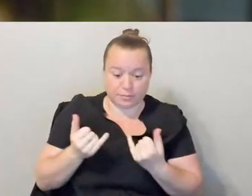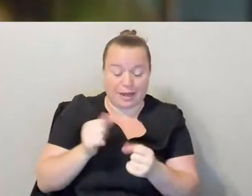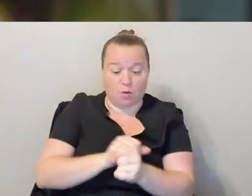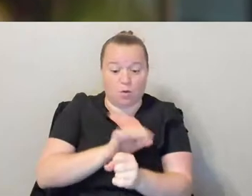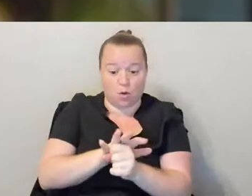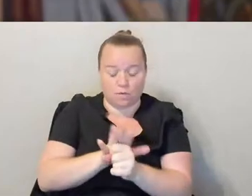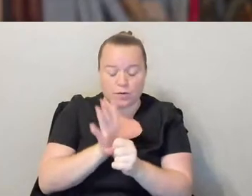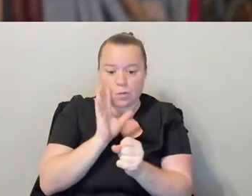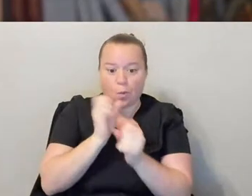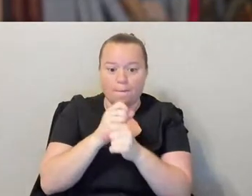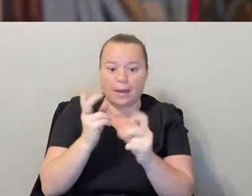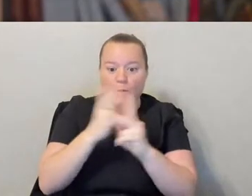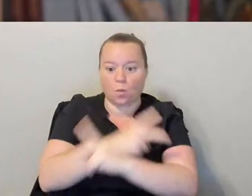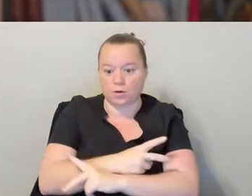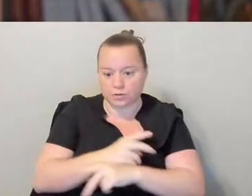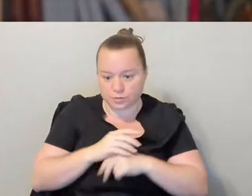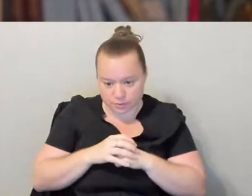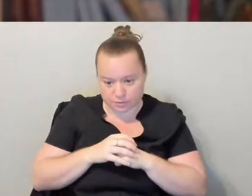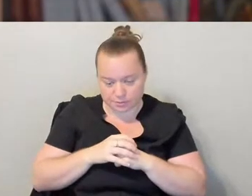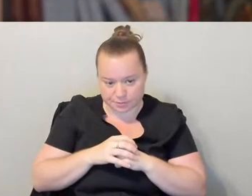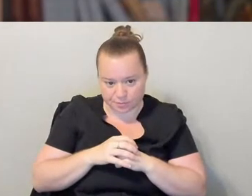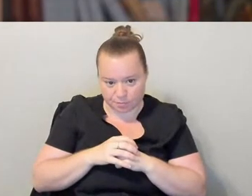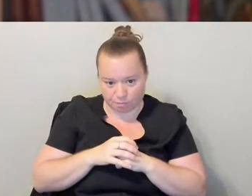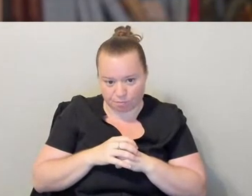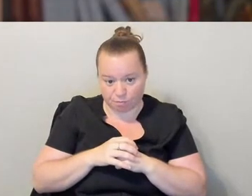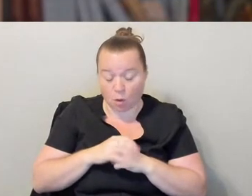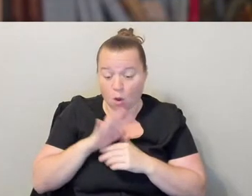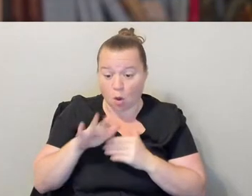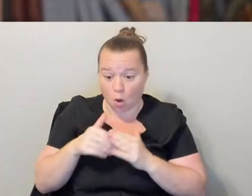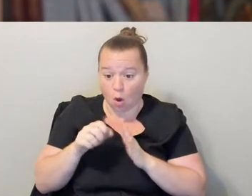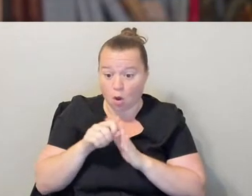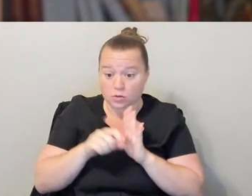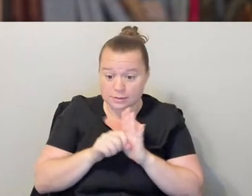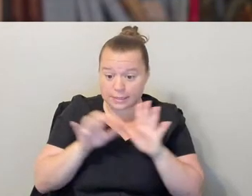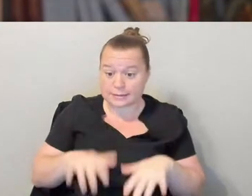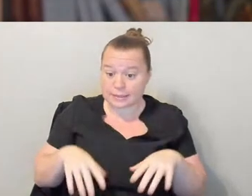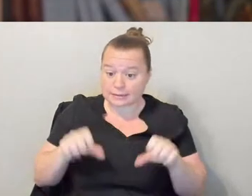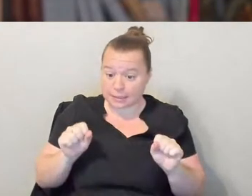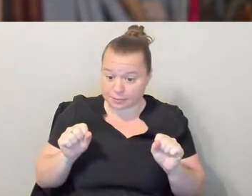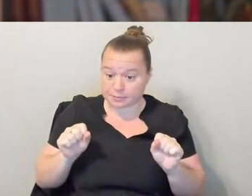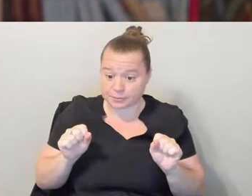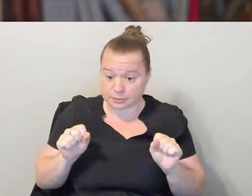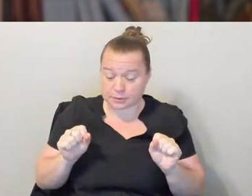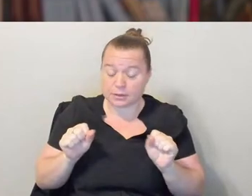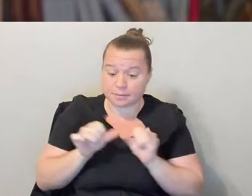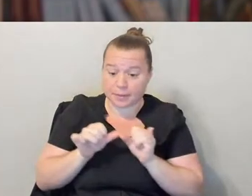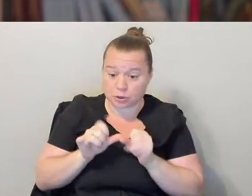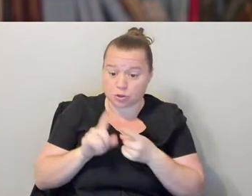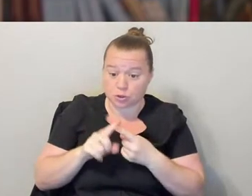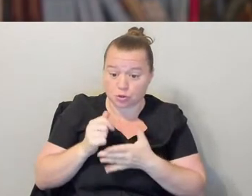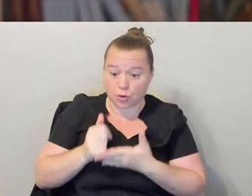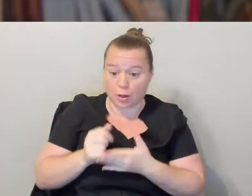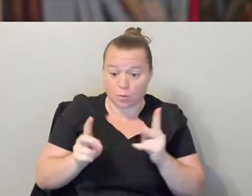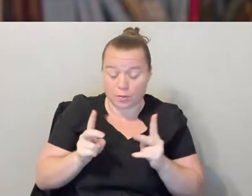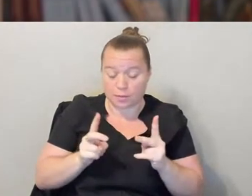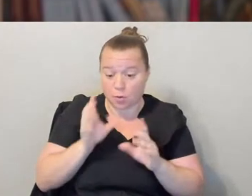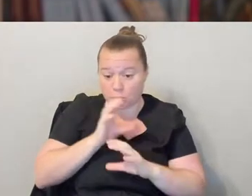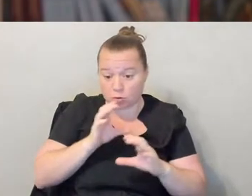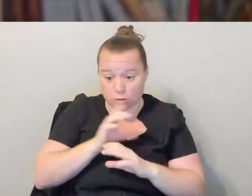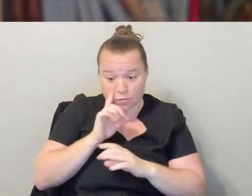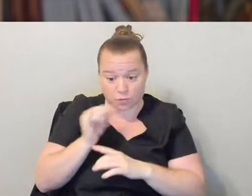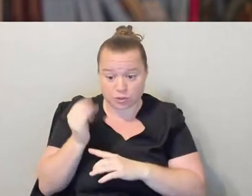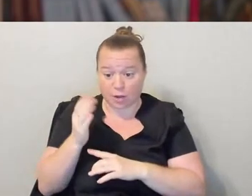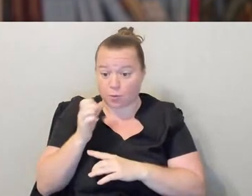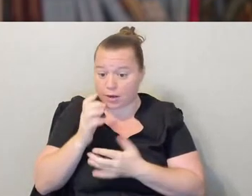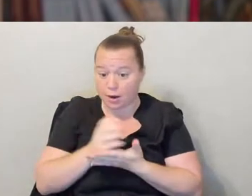situation even worse. While all member states adopted measures to help those who lost jobs or weren't earning during the pandemic